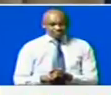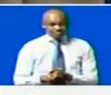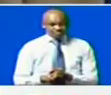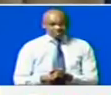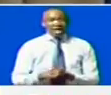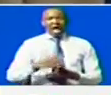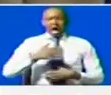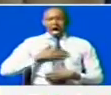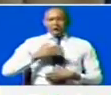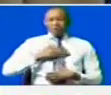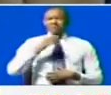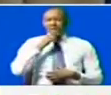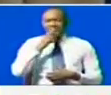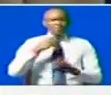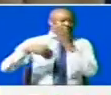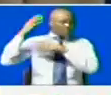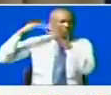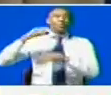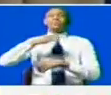Our forefathers fought and died